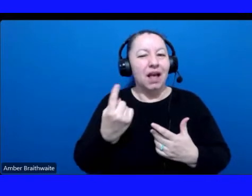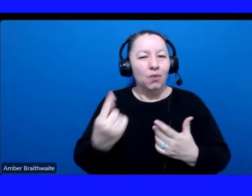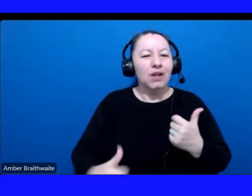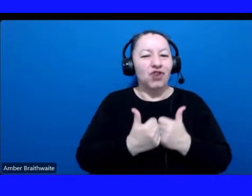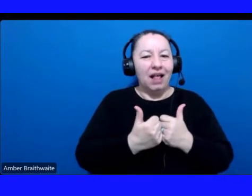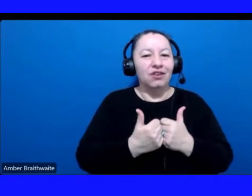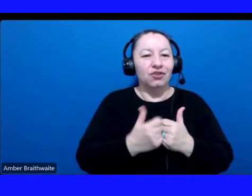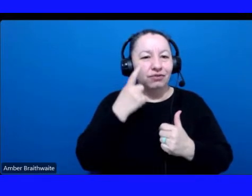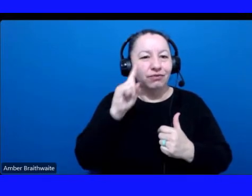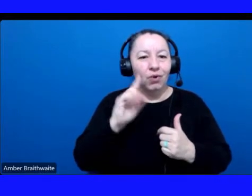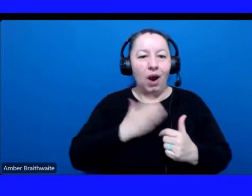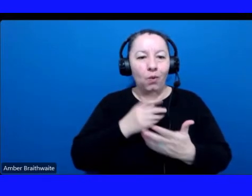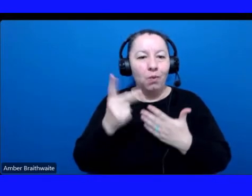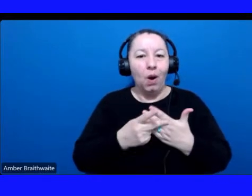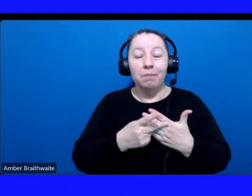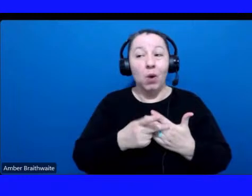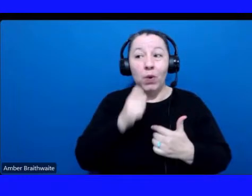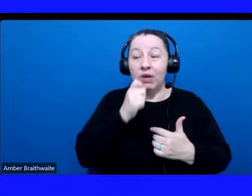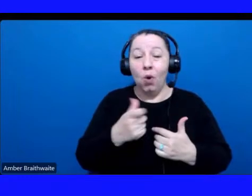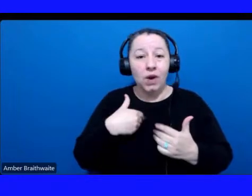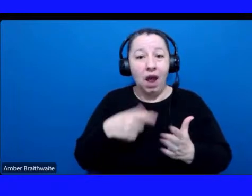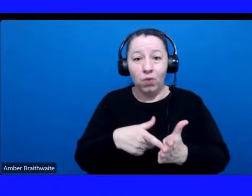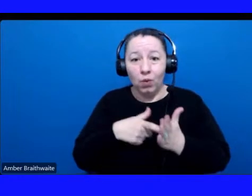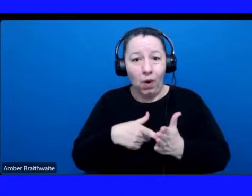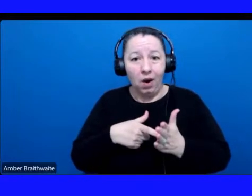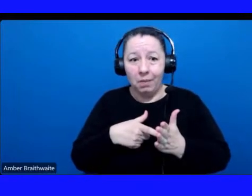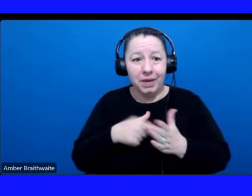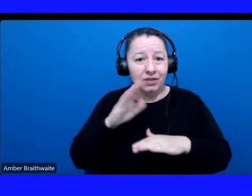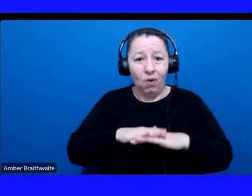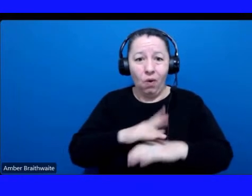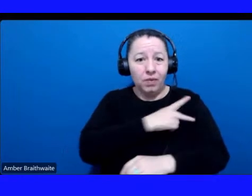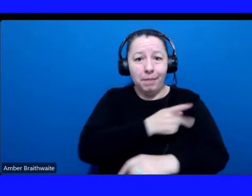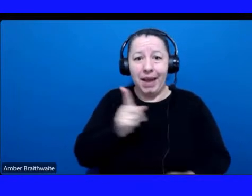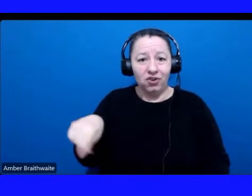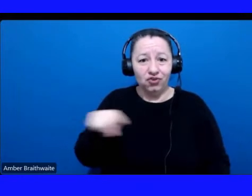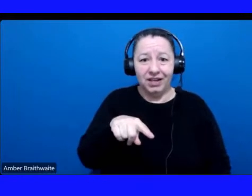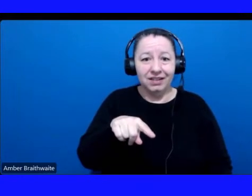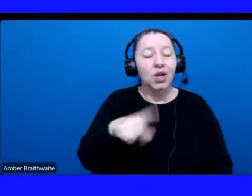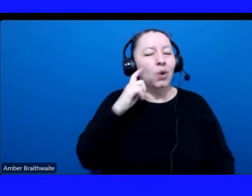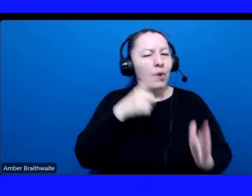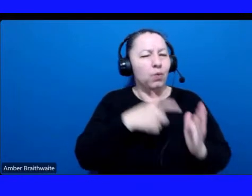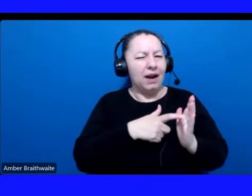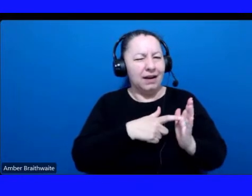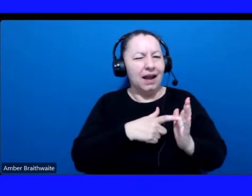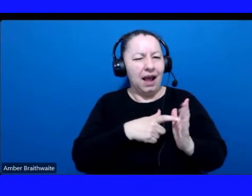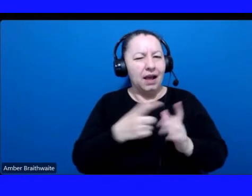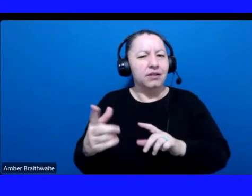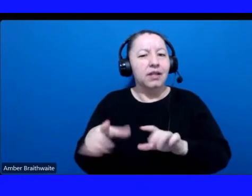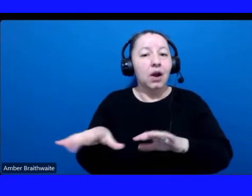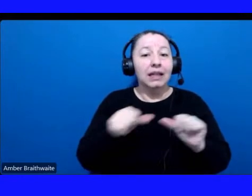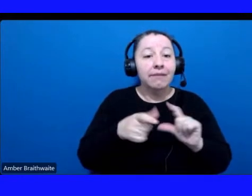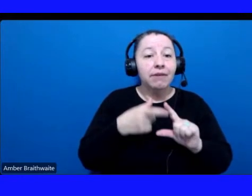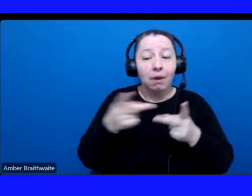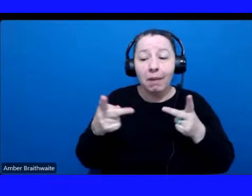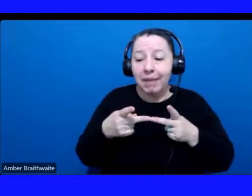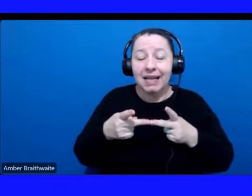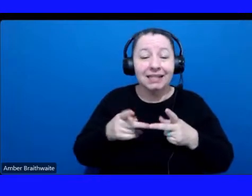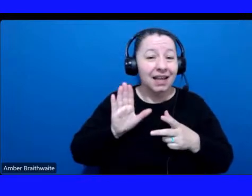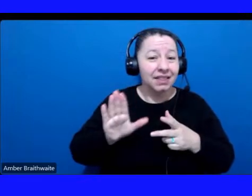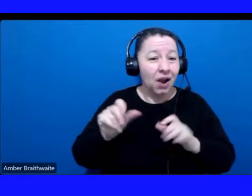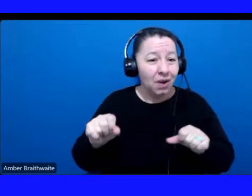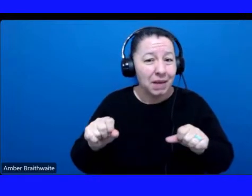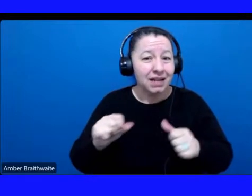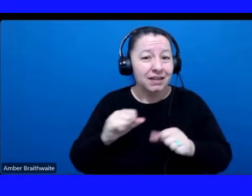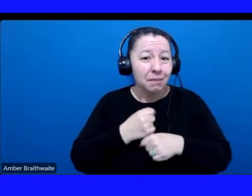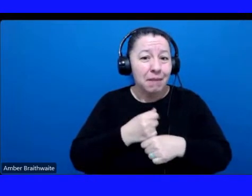things that we recognize as being particularly important, but truly it's a patient-driven service. I think in terms of the scope